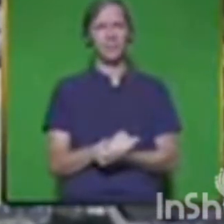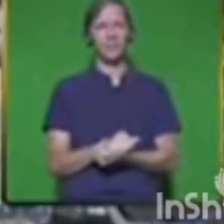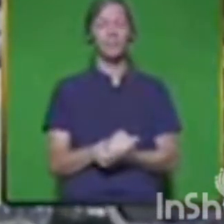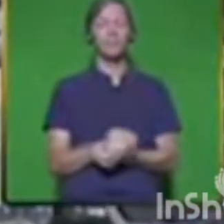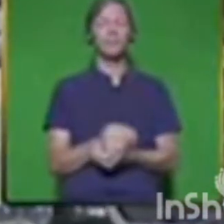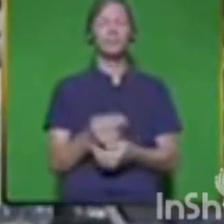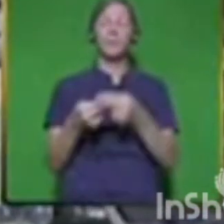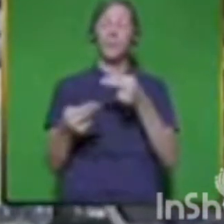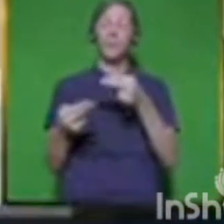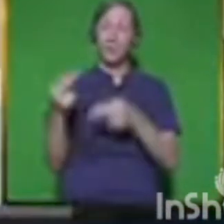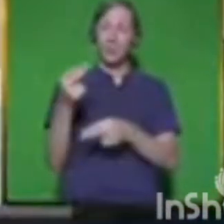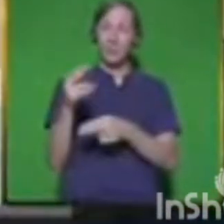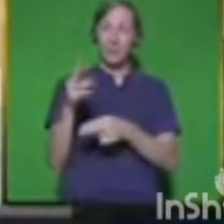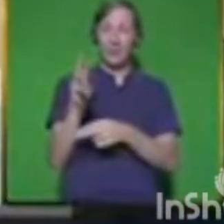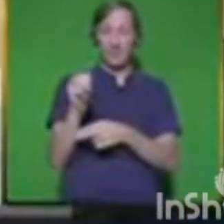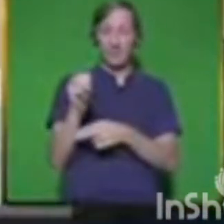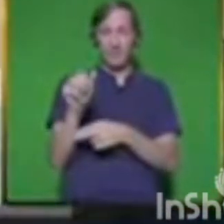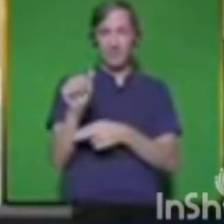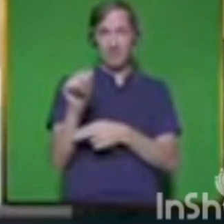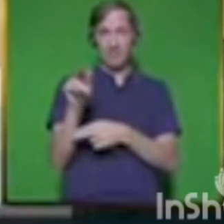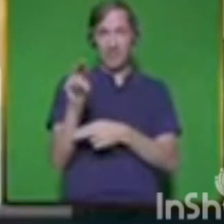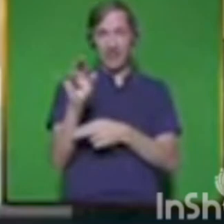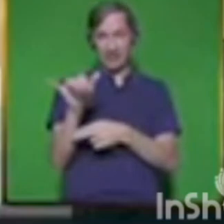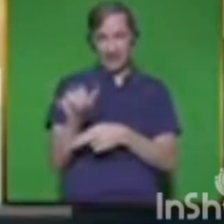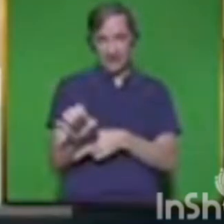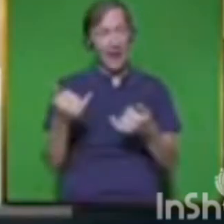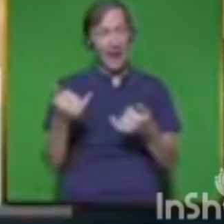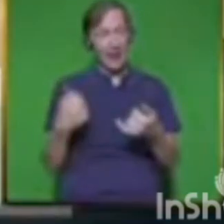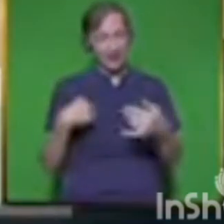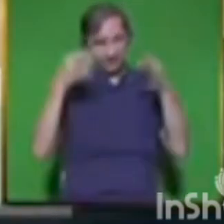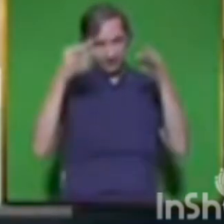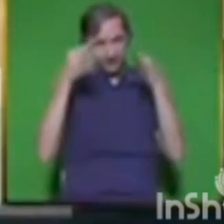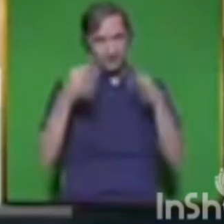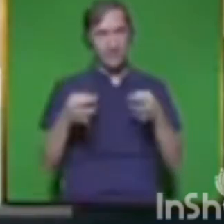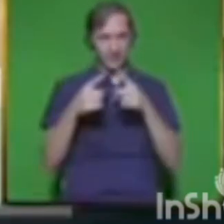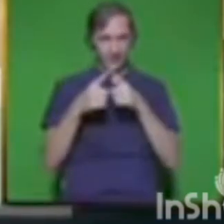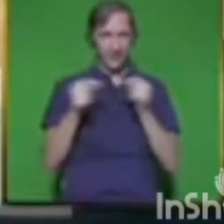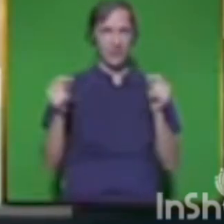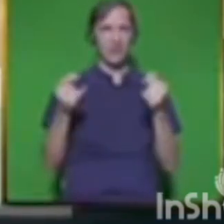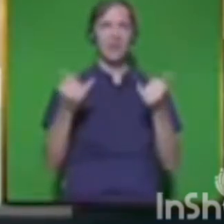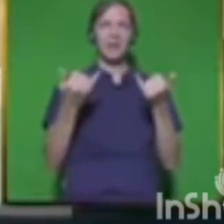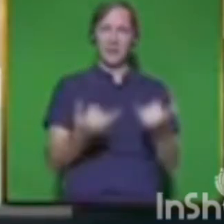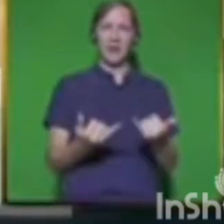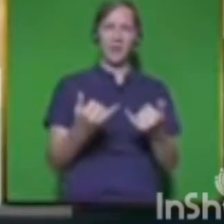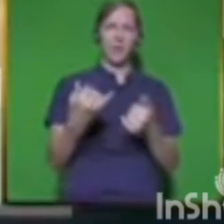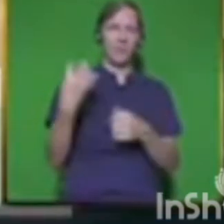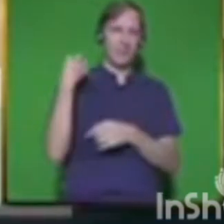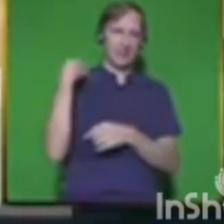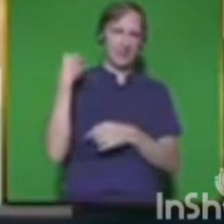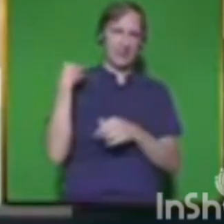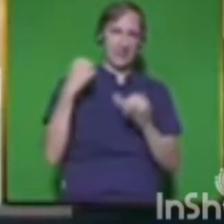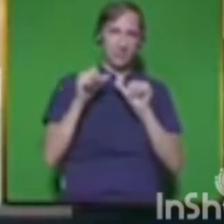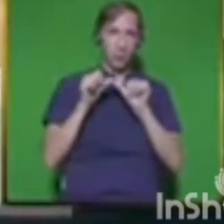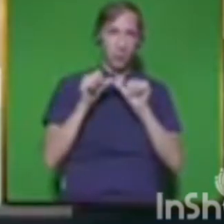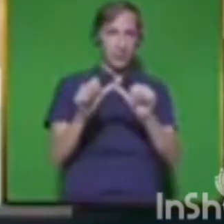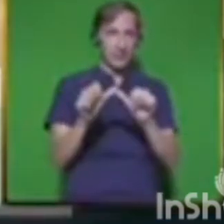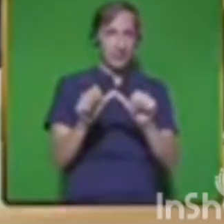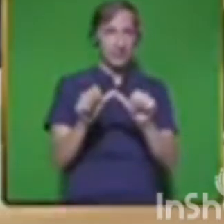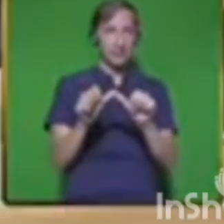Honourable Manye, in terms of the rules, I have now ruled, and the Honourable Minister will now proceed.